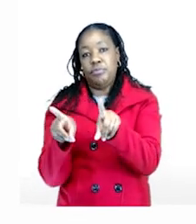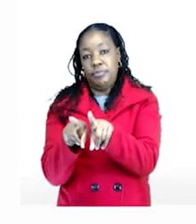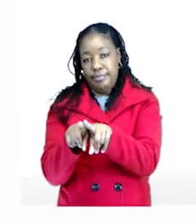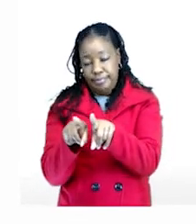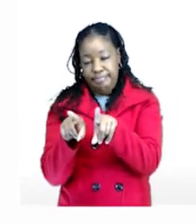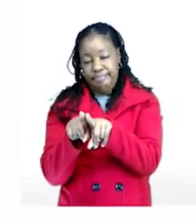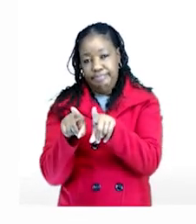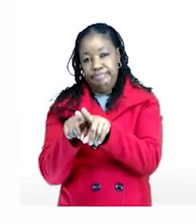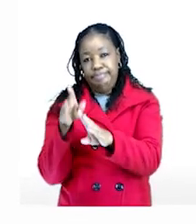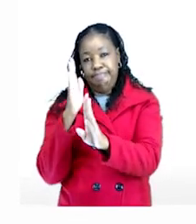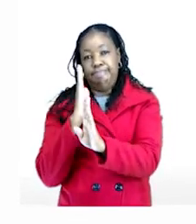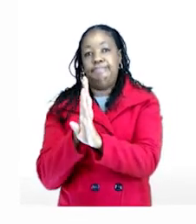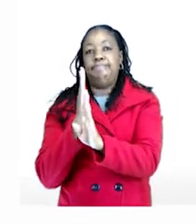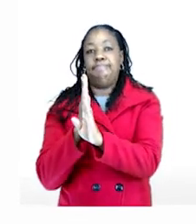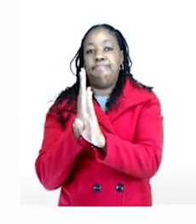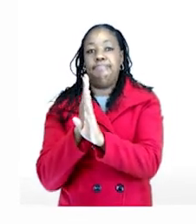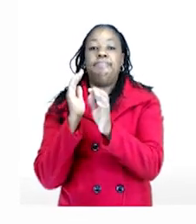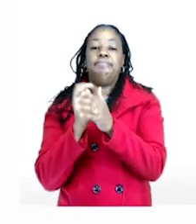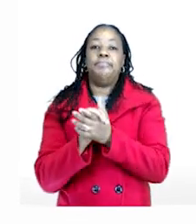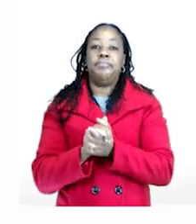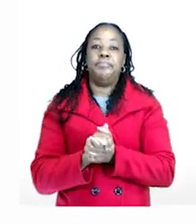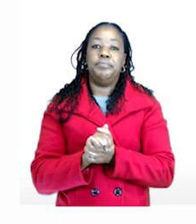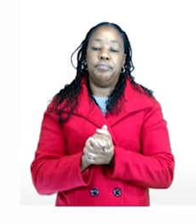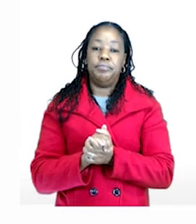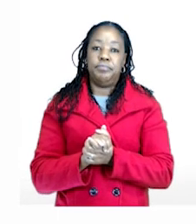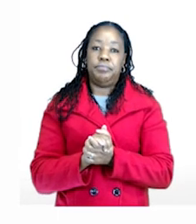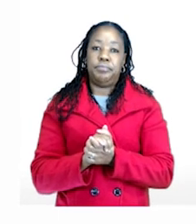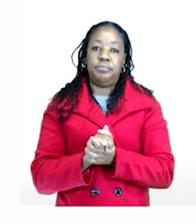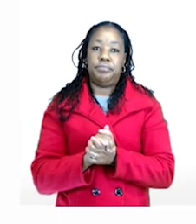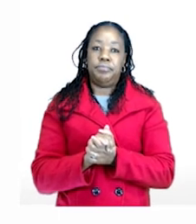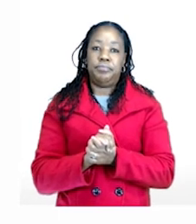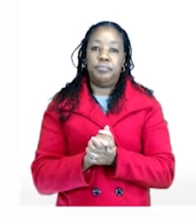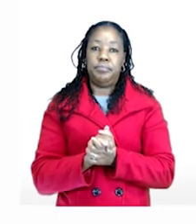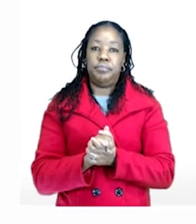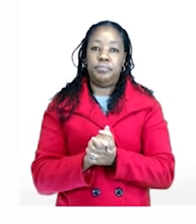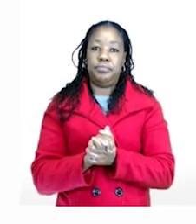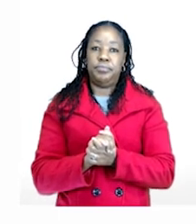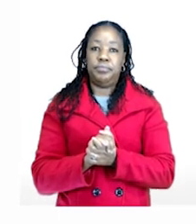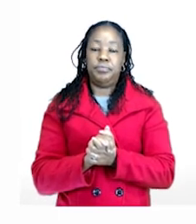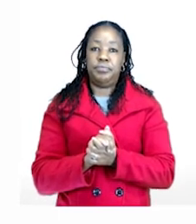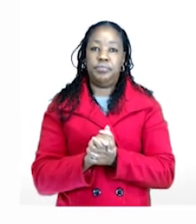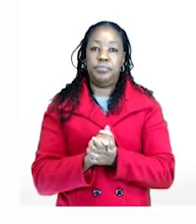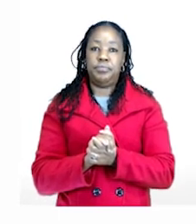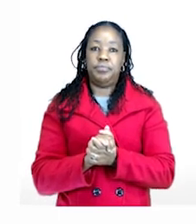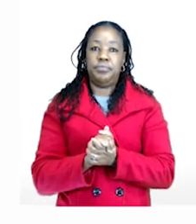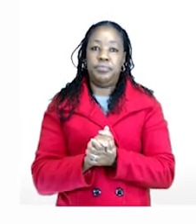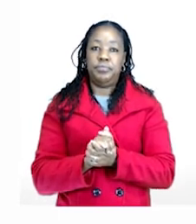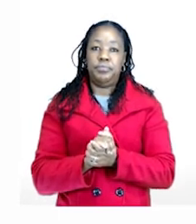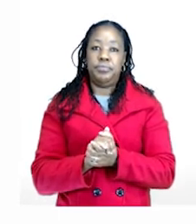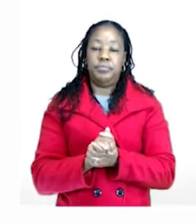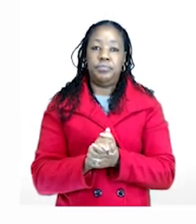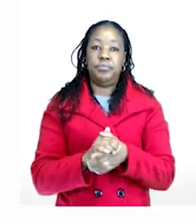exactly as the one on the right hand side. Once we are done, it means we